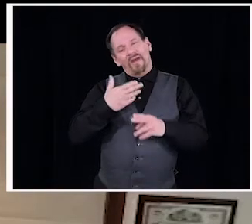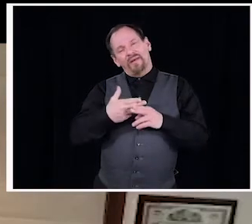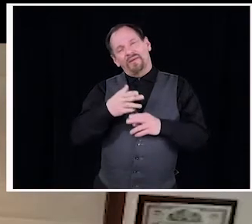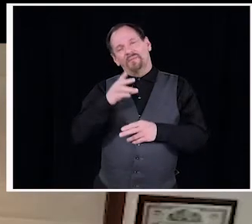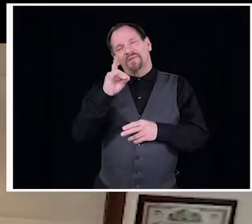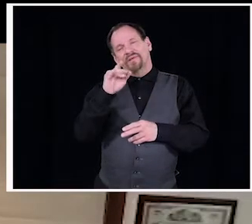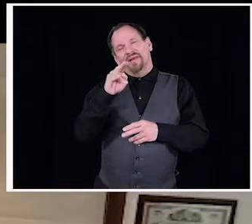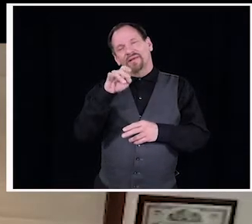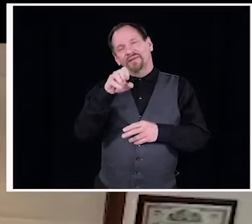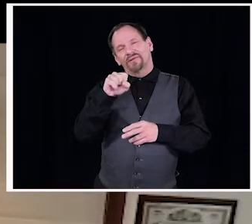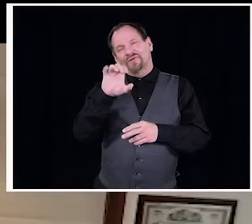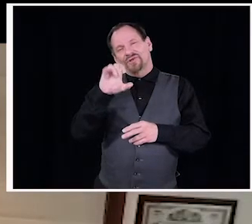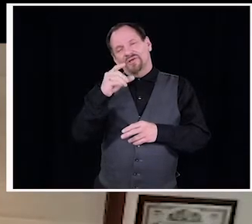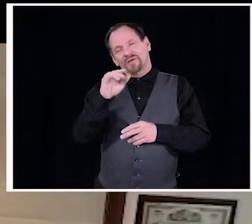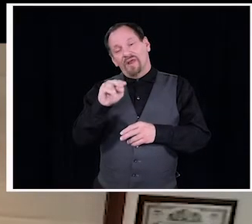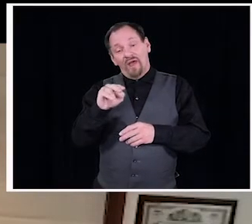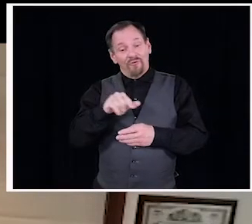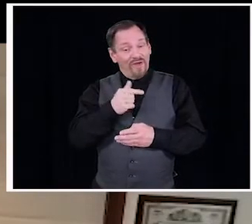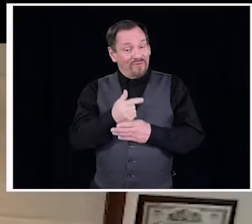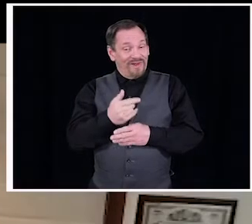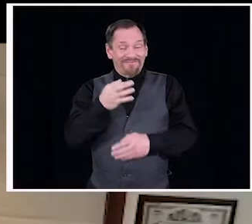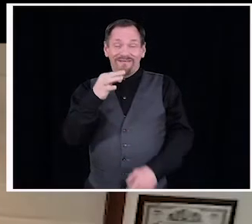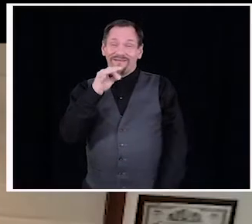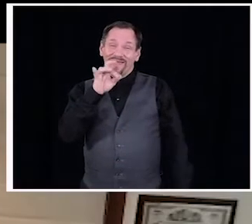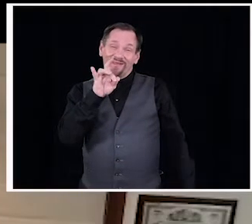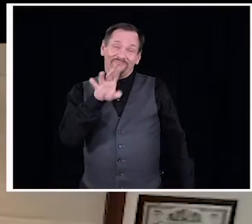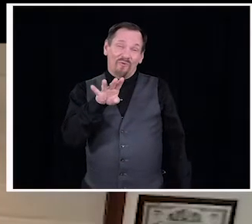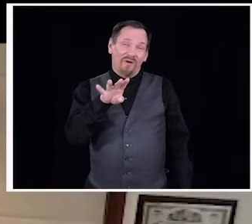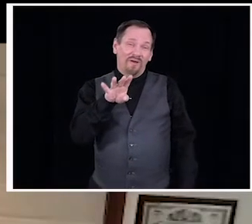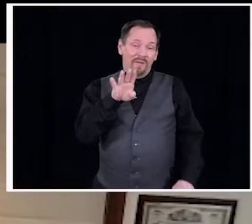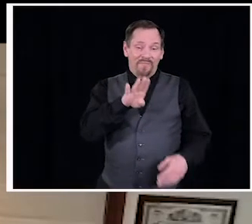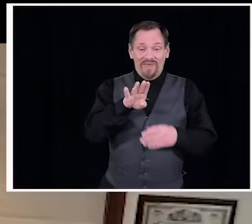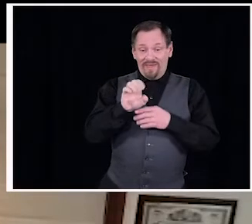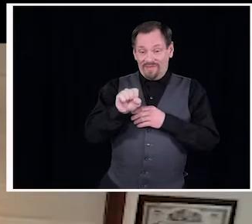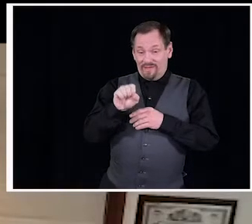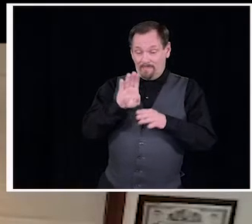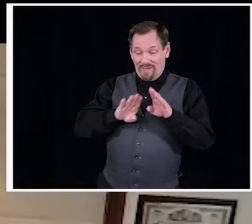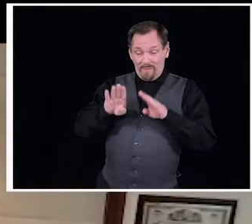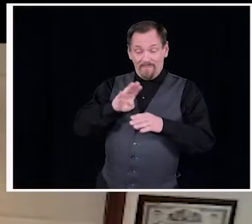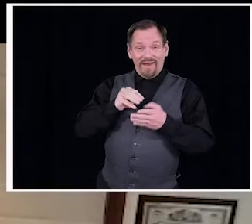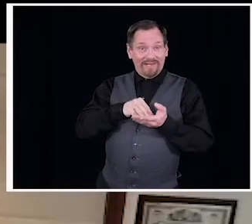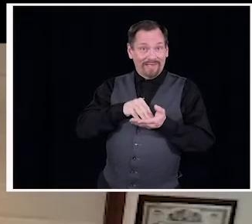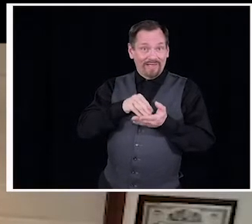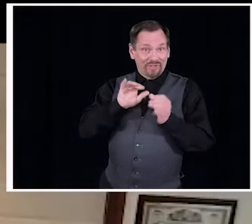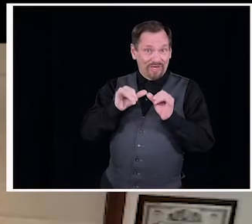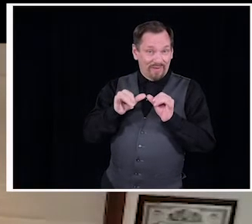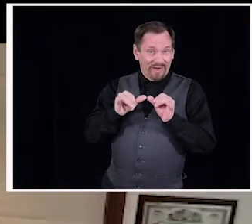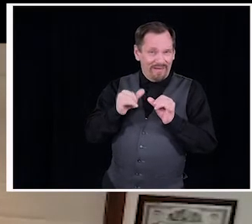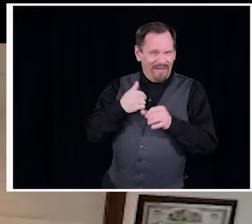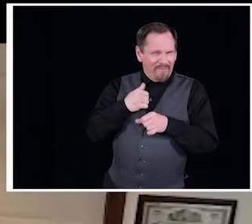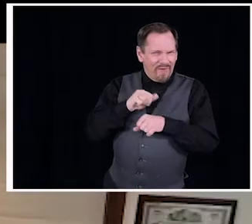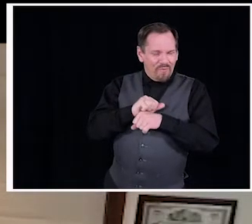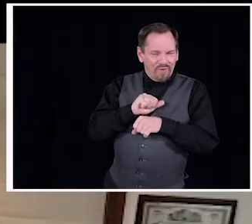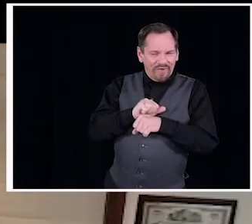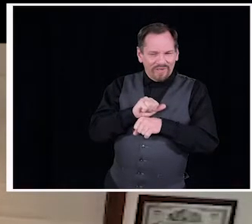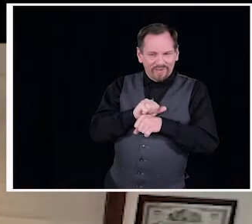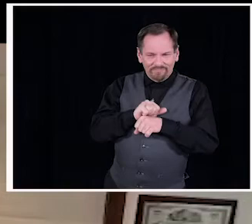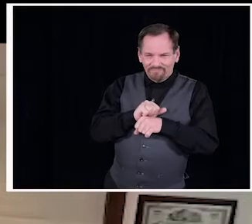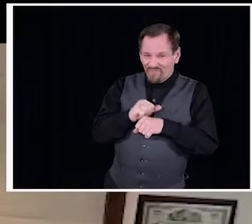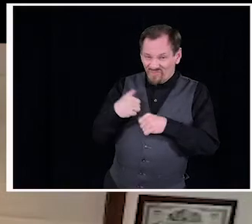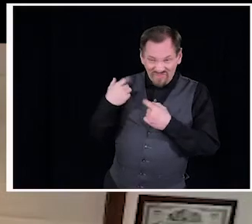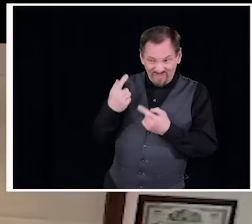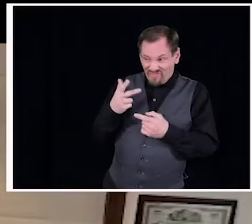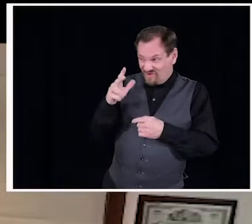My name is Dennis Chen. I graduated in 1984 with a BS in biomedical engineering from Johns Hopkins. I've been working in industry